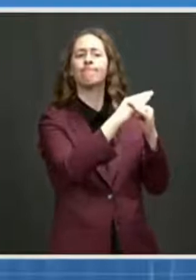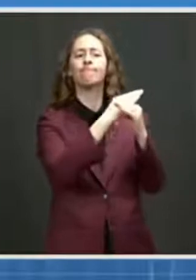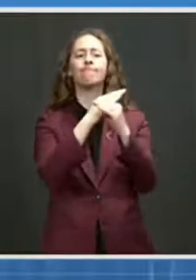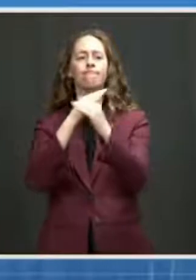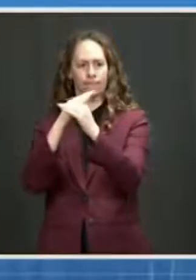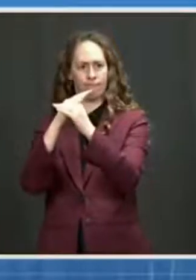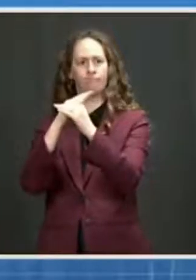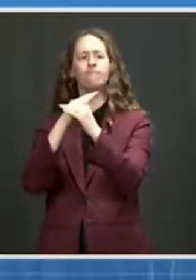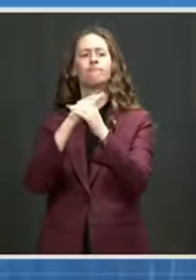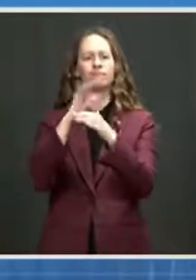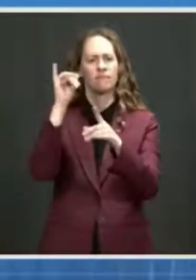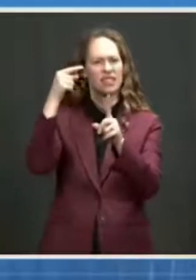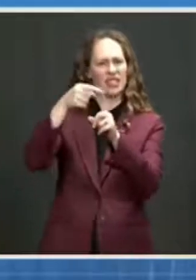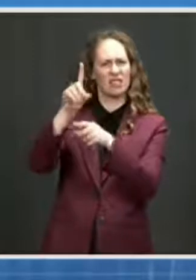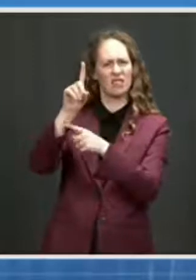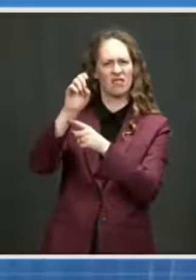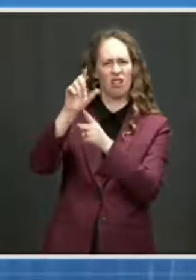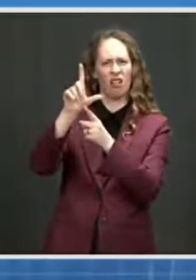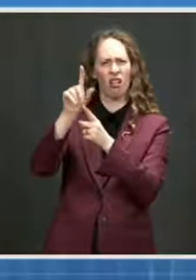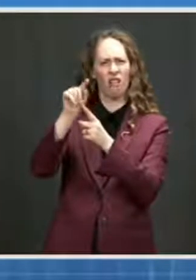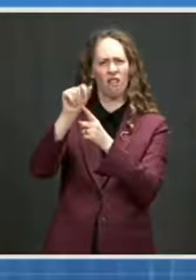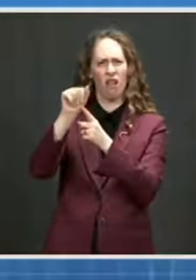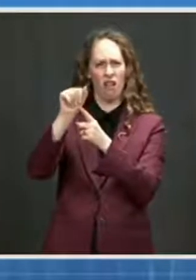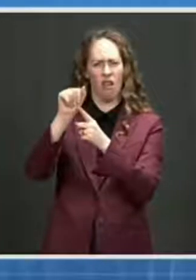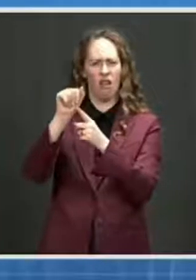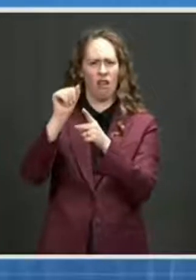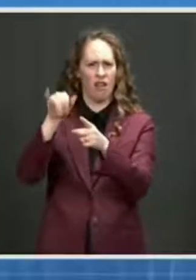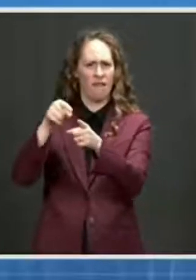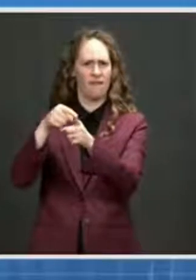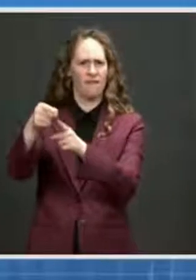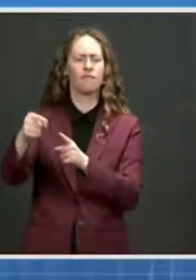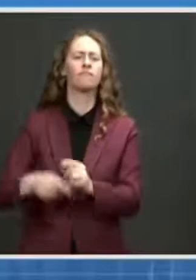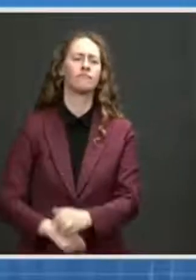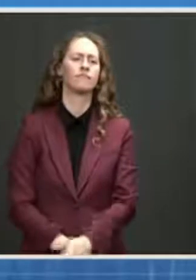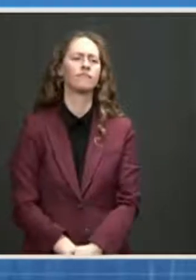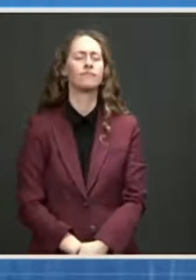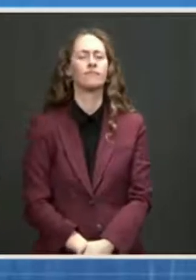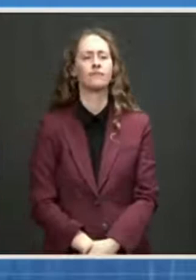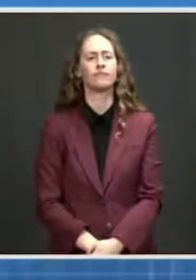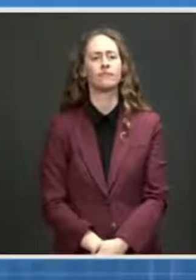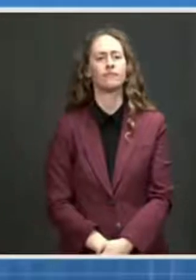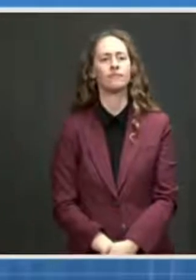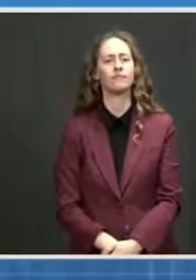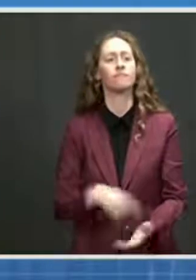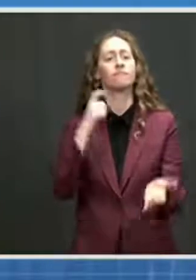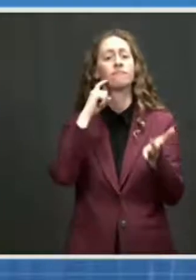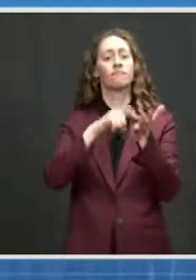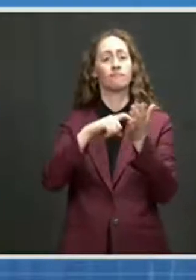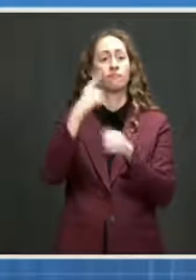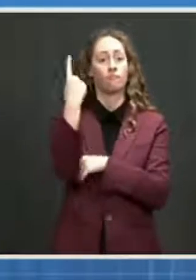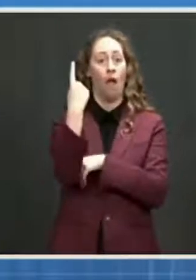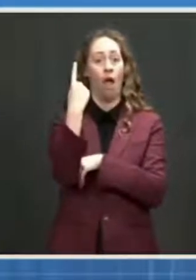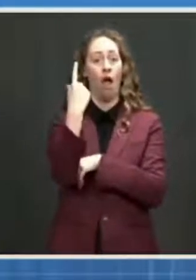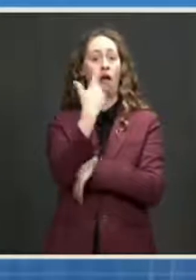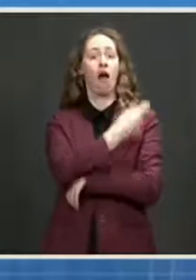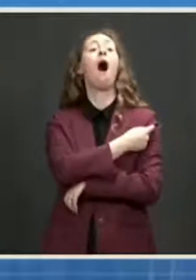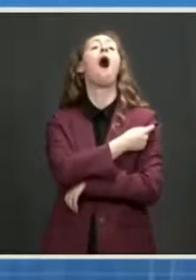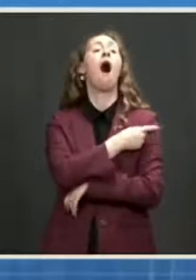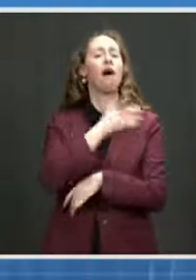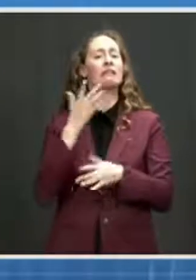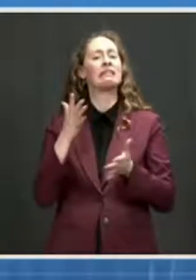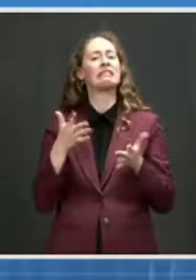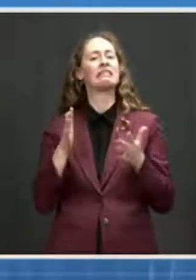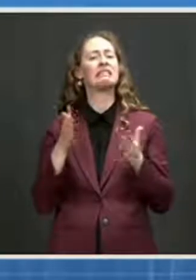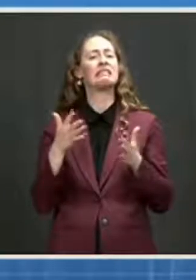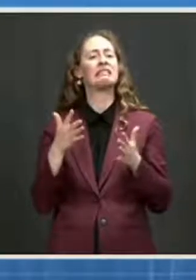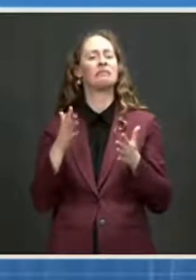There's reduced vaccine effectiveness after 1 dose, however, and I'll get back to that in a moment. Next slide. This